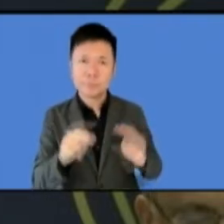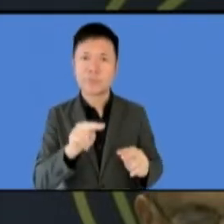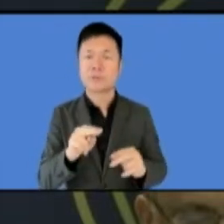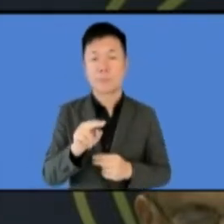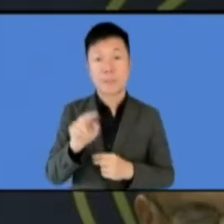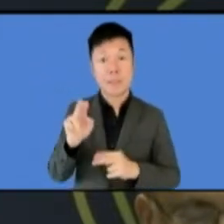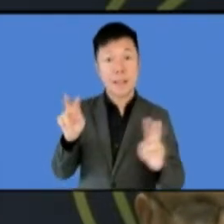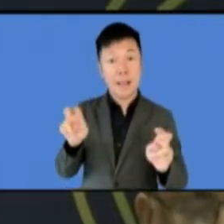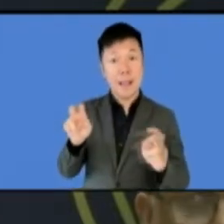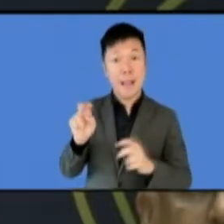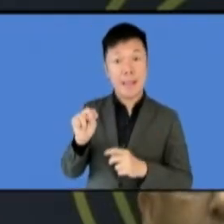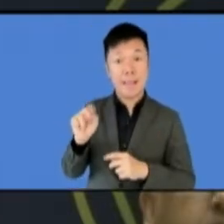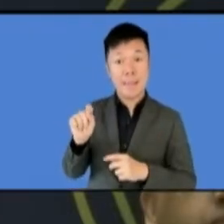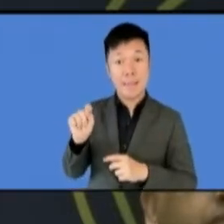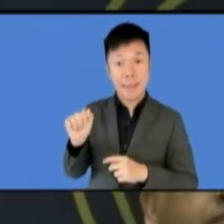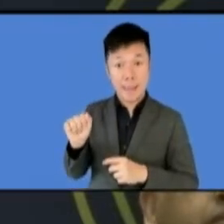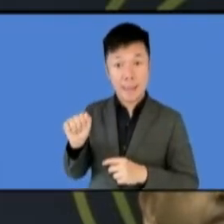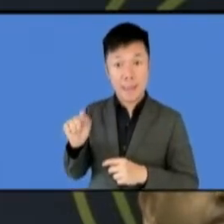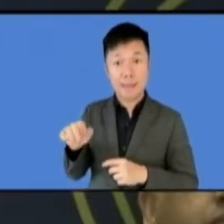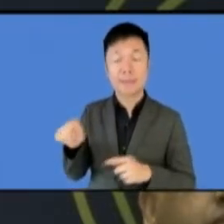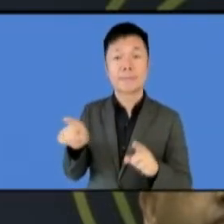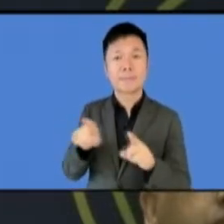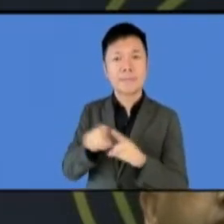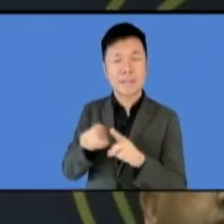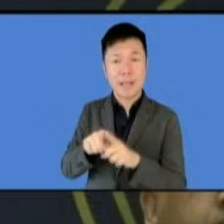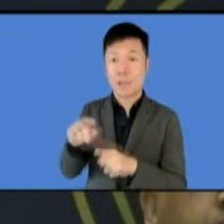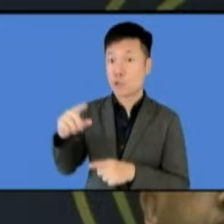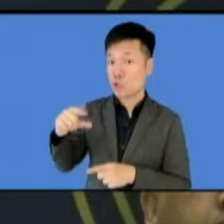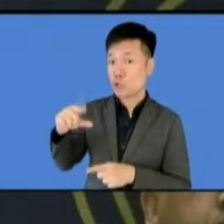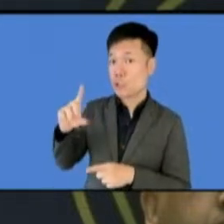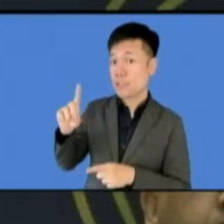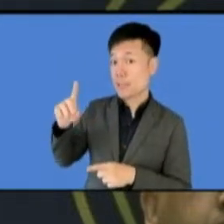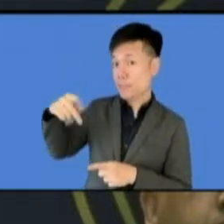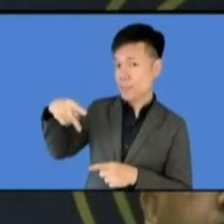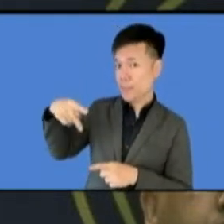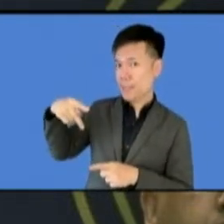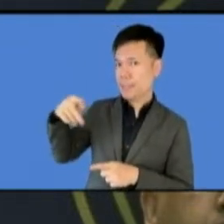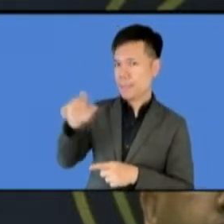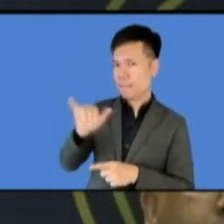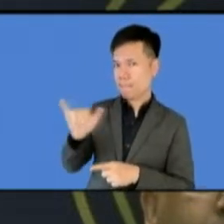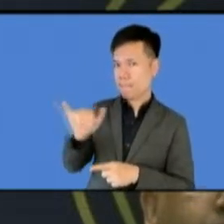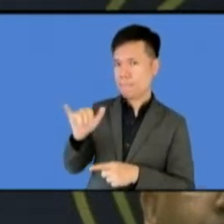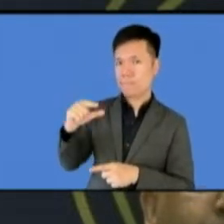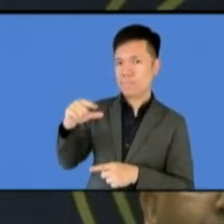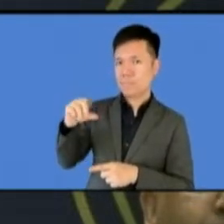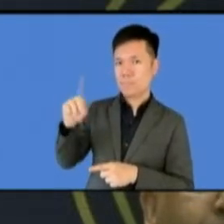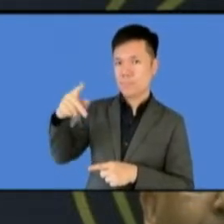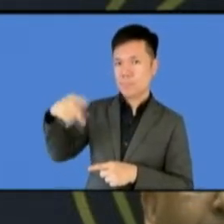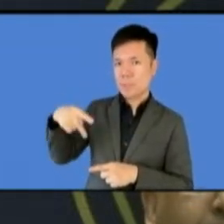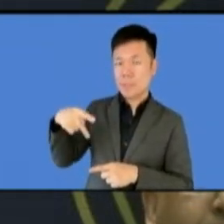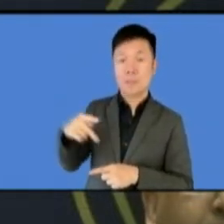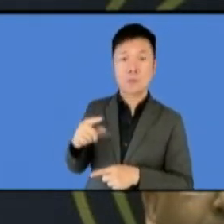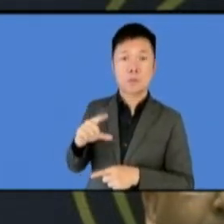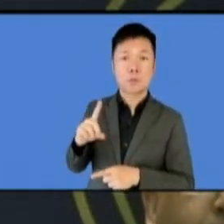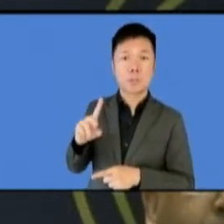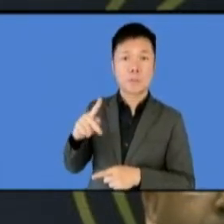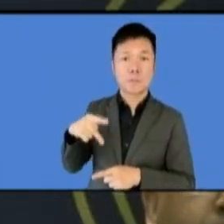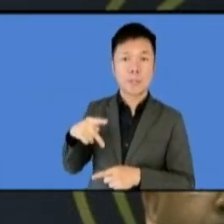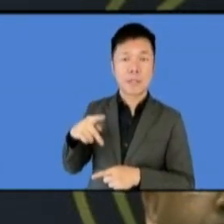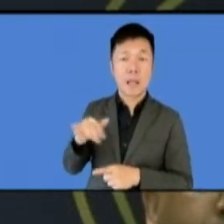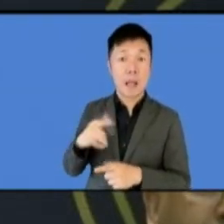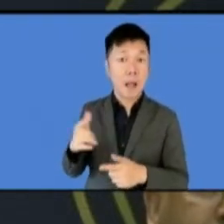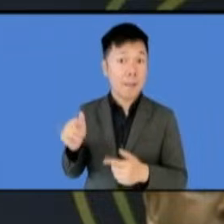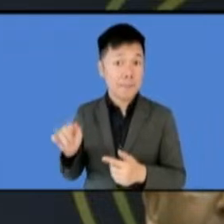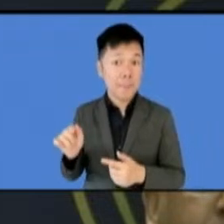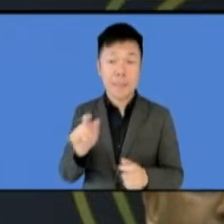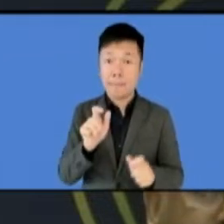is basically it's the GDP, but it shows how much of that GDP is generated by